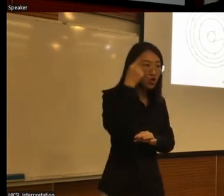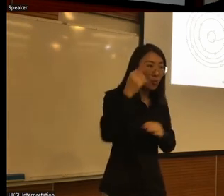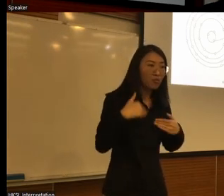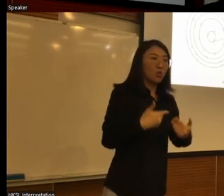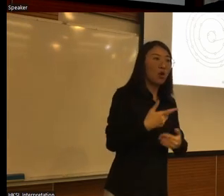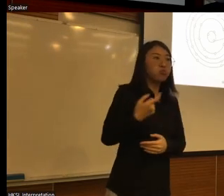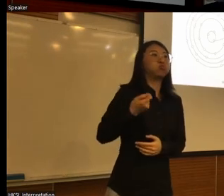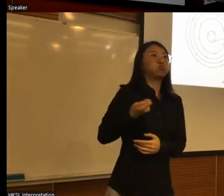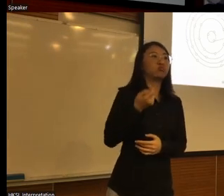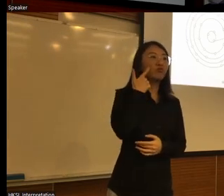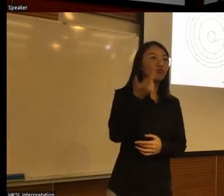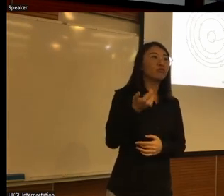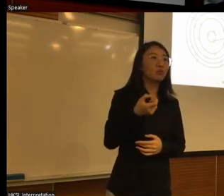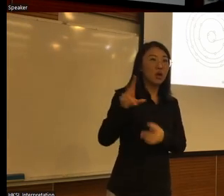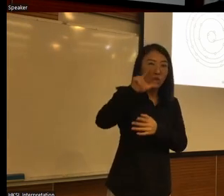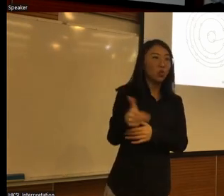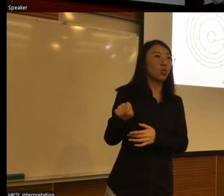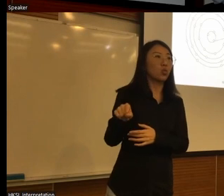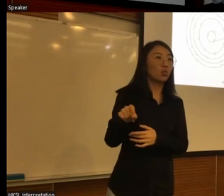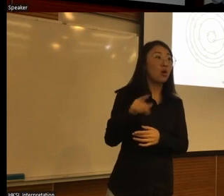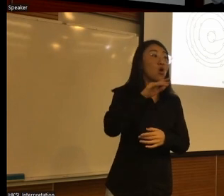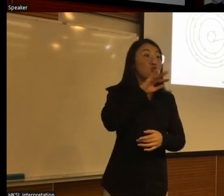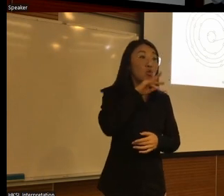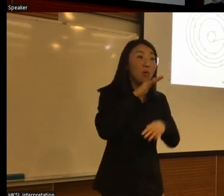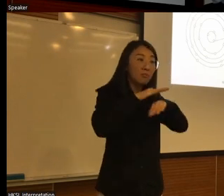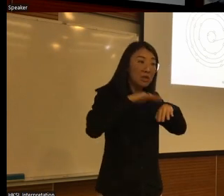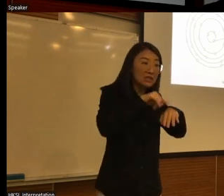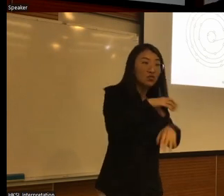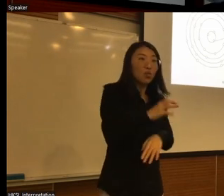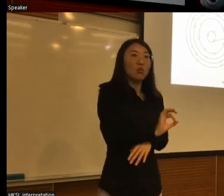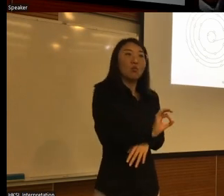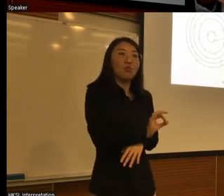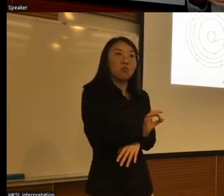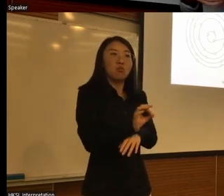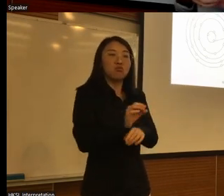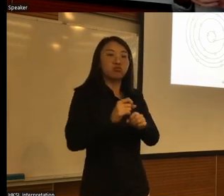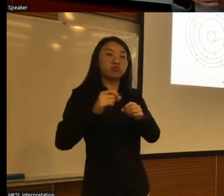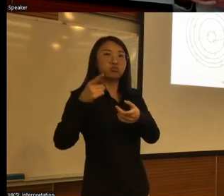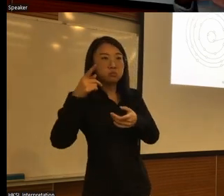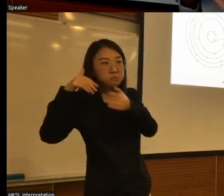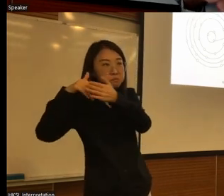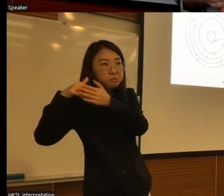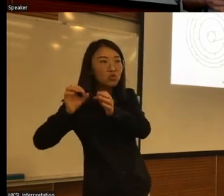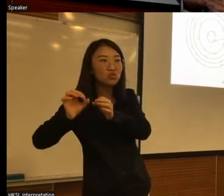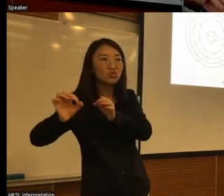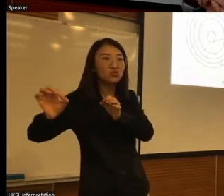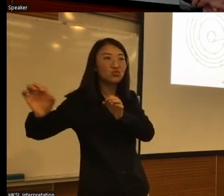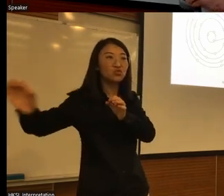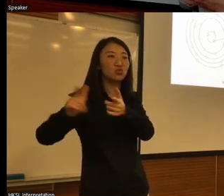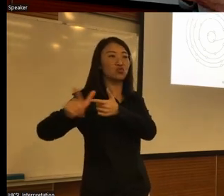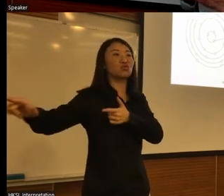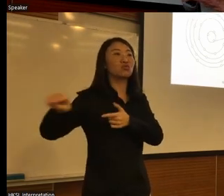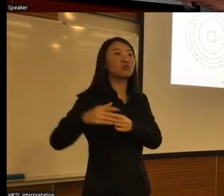When you do not use them, they drift outwards. Now, I talked to a couple of you today